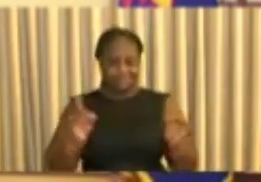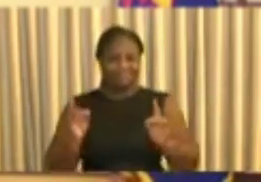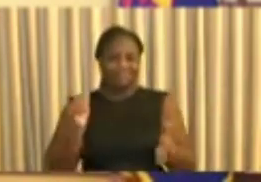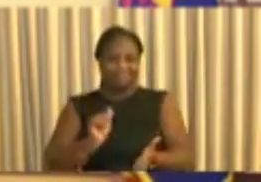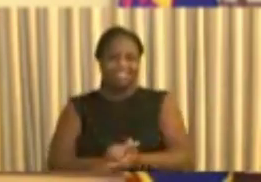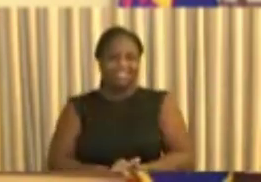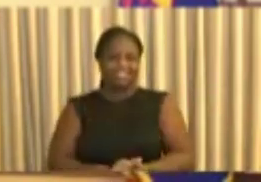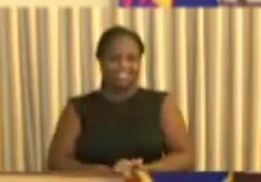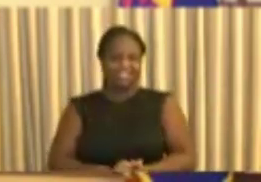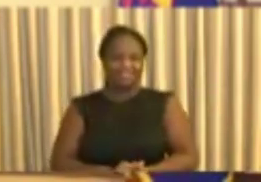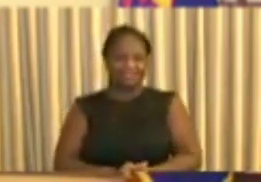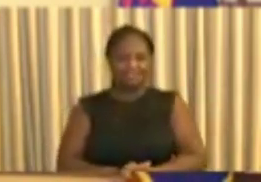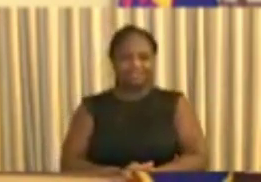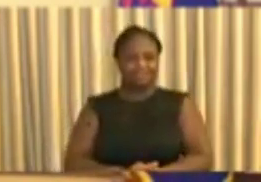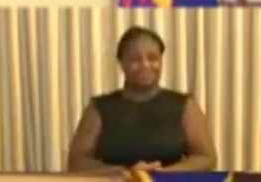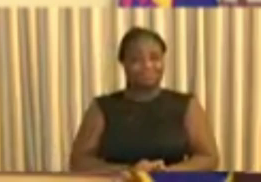so.